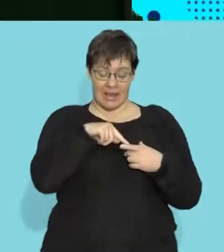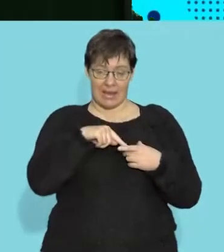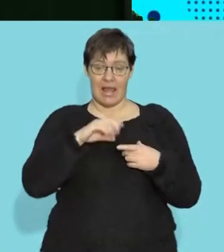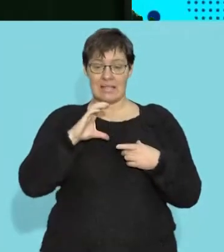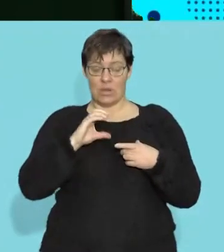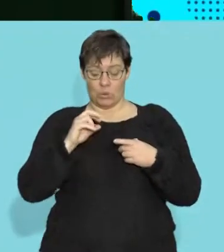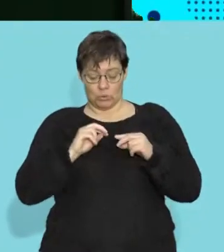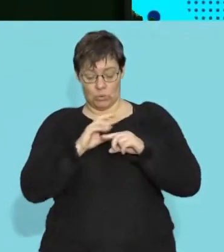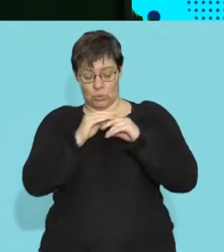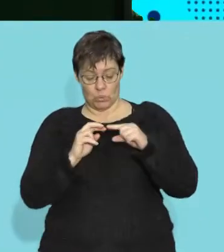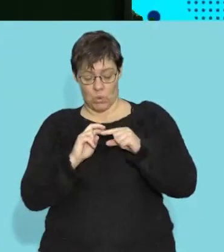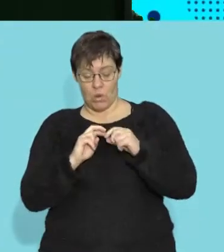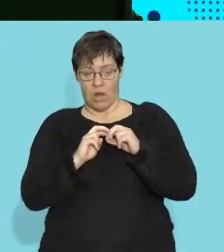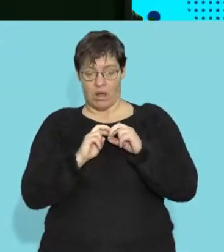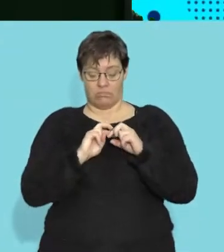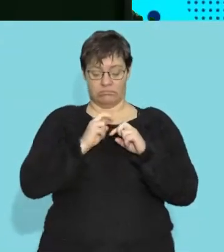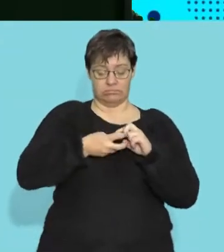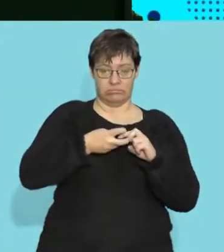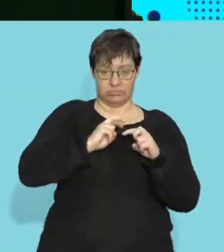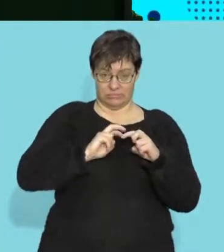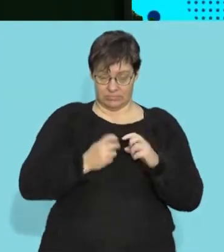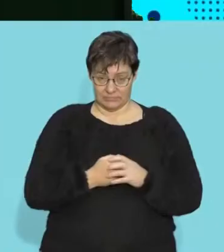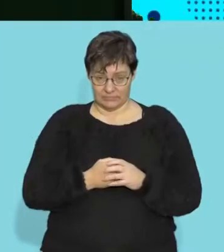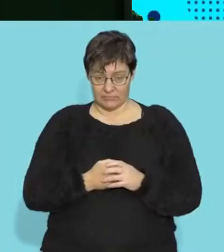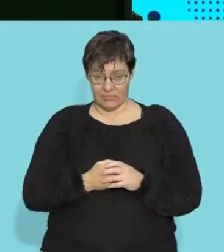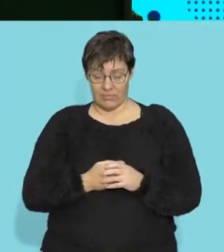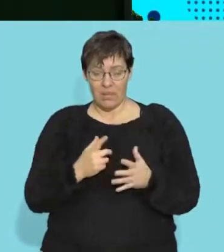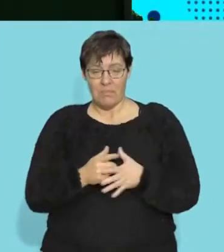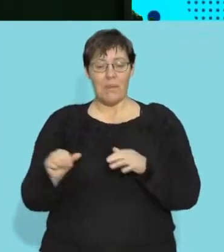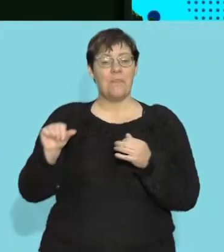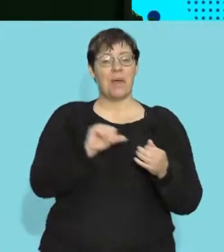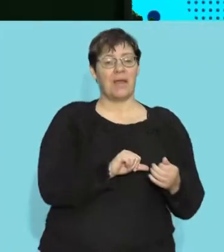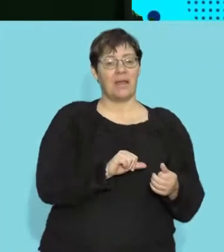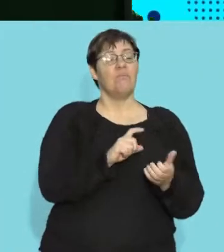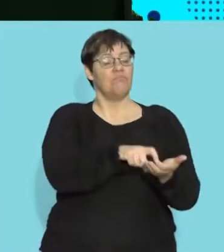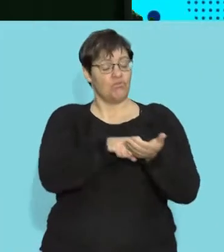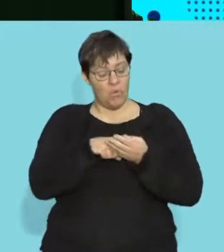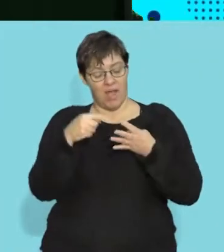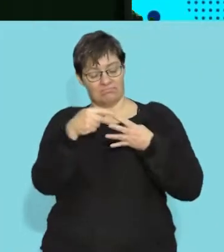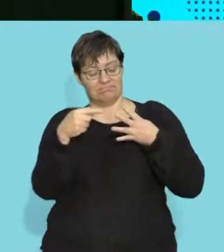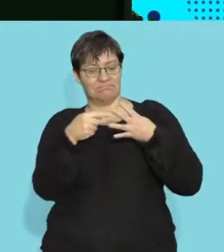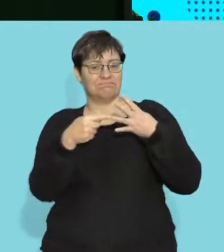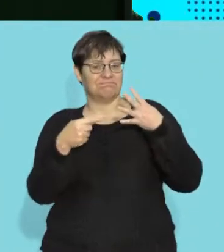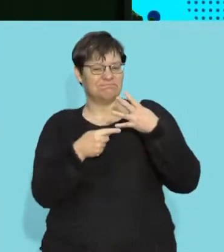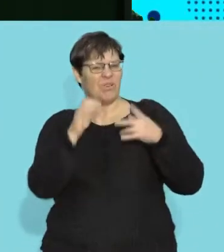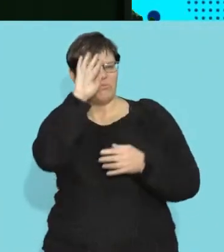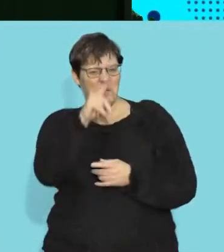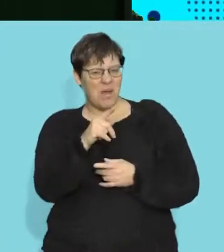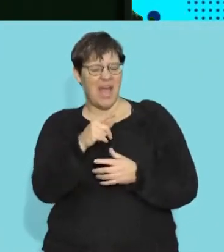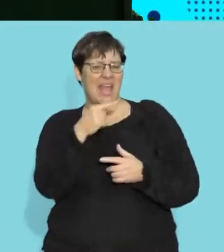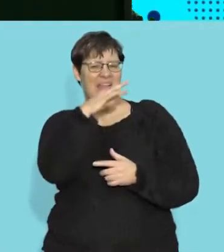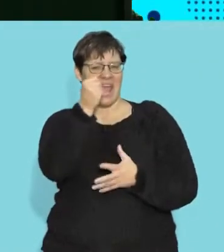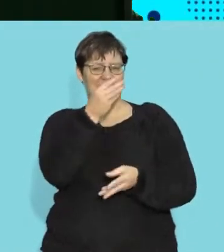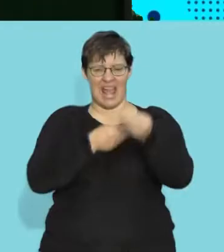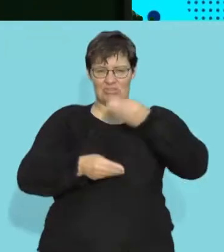a surface. And that links back really importantly to our requirements of a gaseous exchange system. It